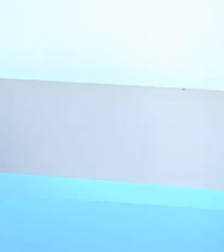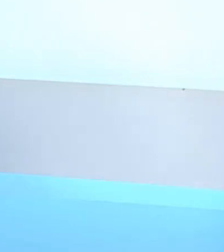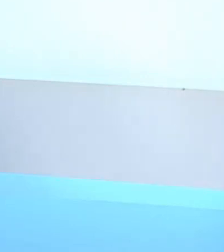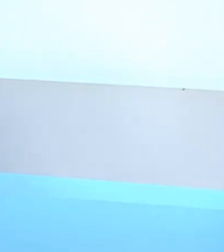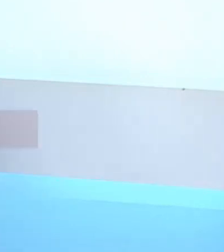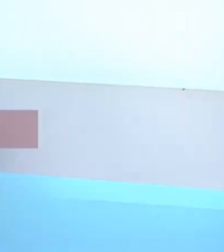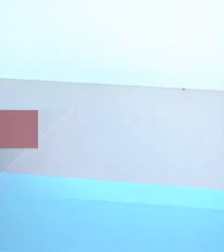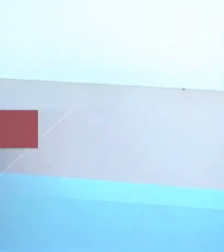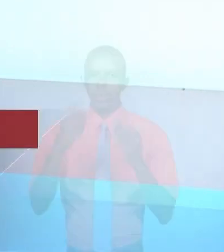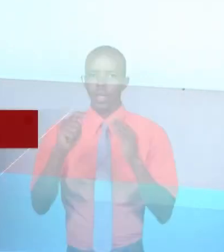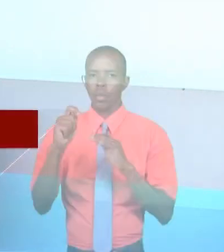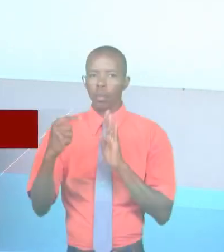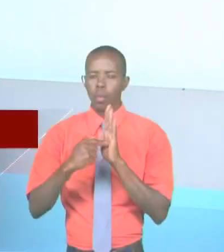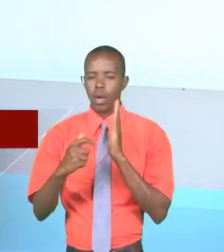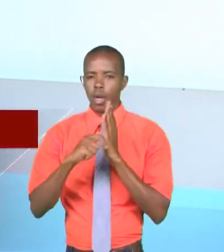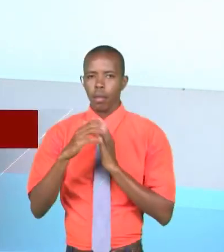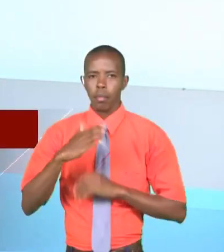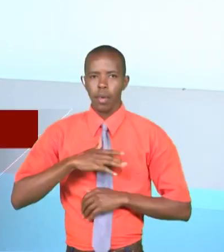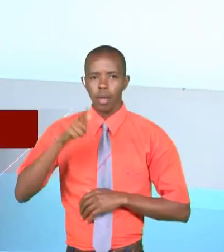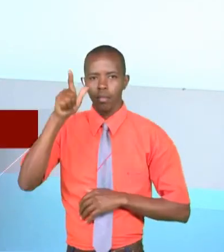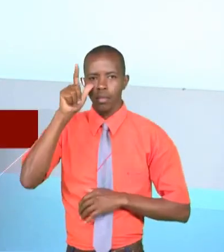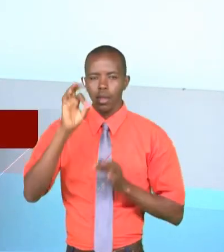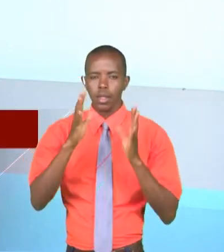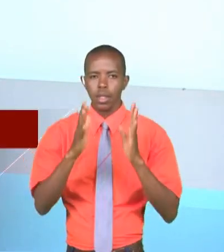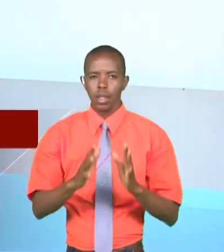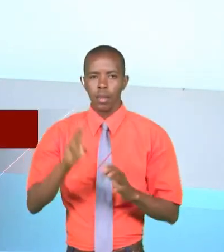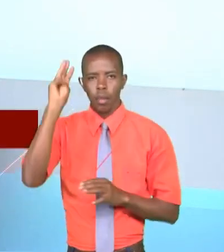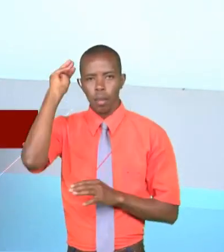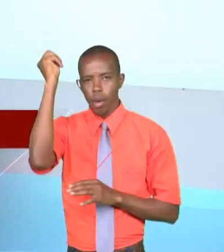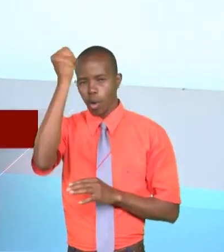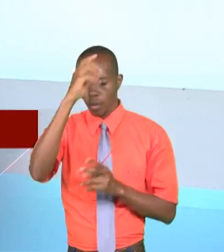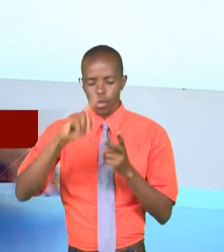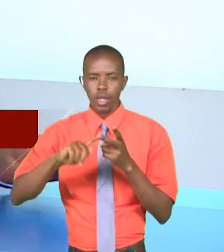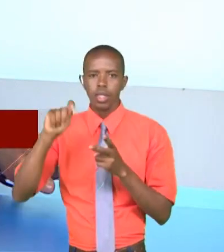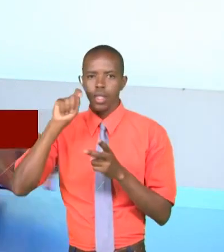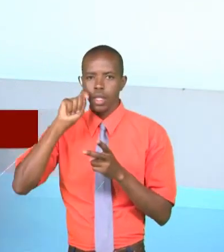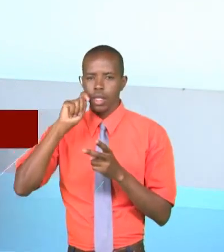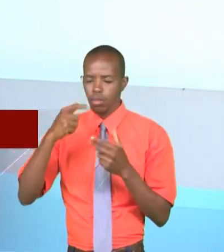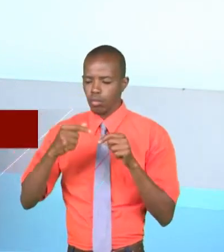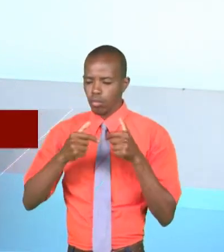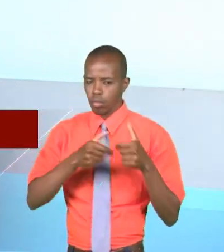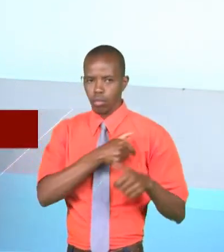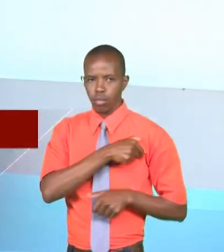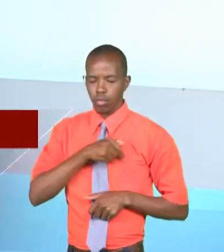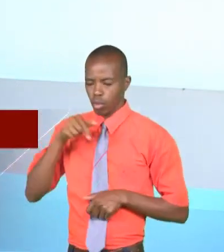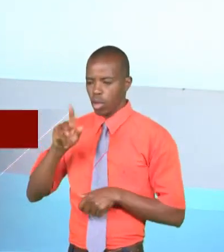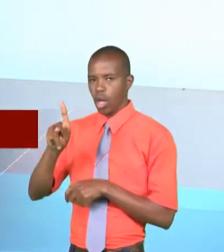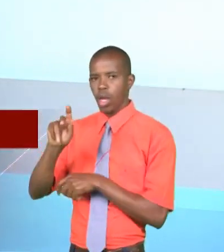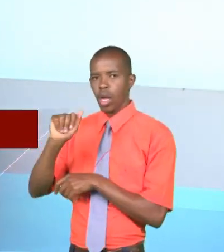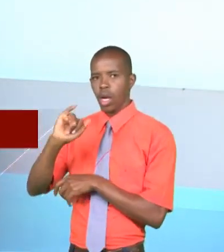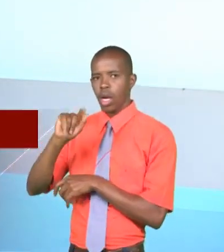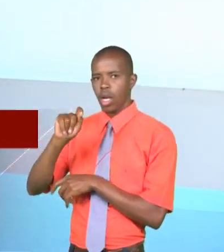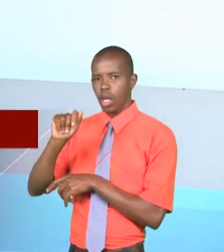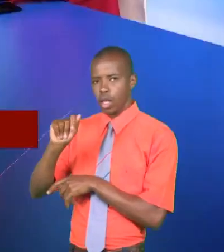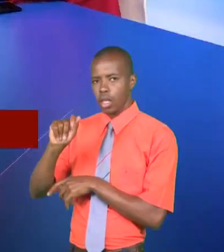Welcome back. You're watching TV Point. I'm Lincoln Obogwa with sign language interpreters and Michael Maithi and Teresia Washira. My guests tonight are Kaiti Member of Parliament